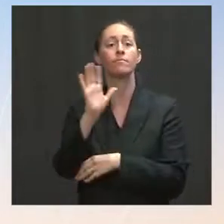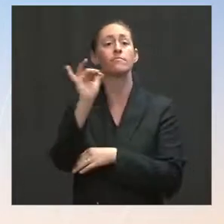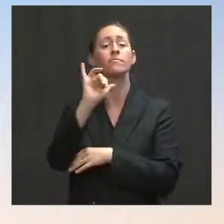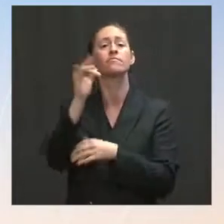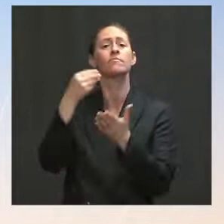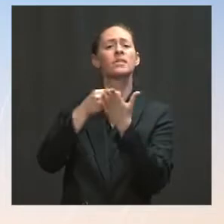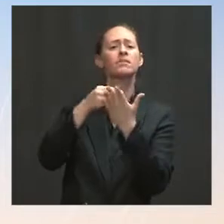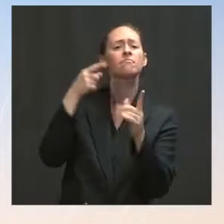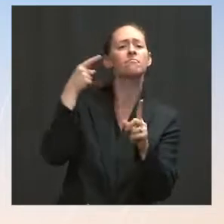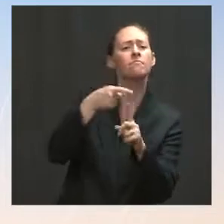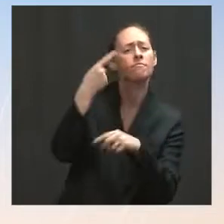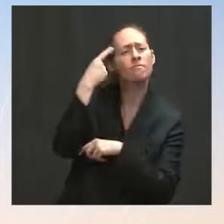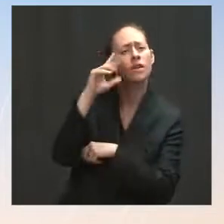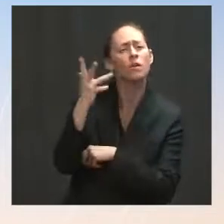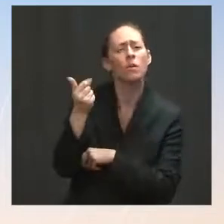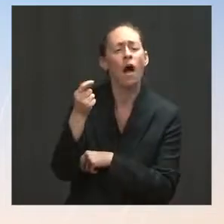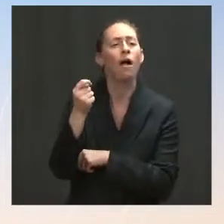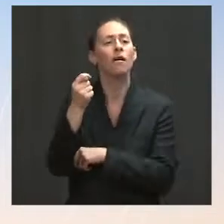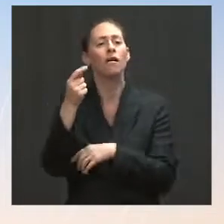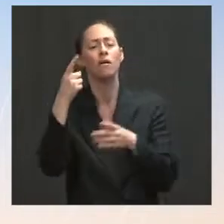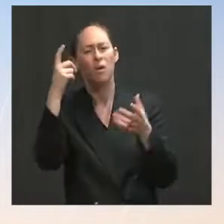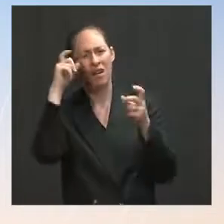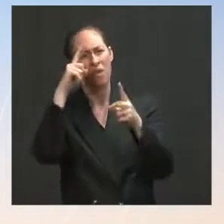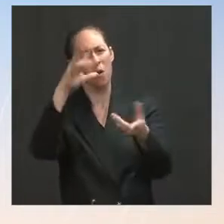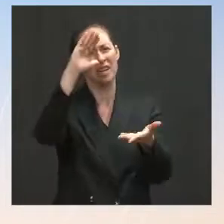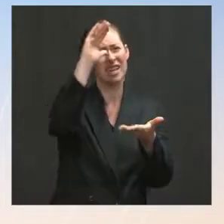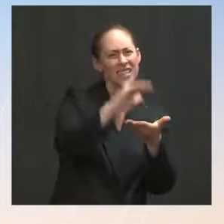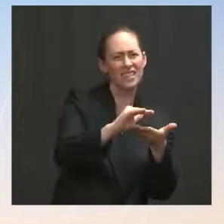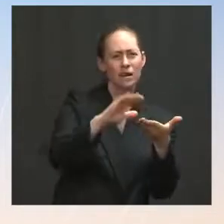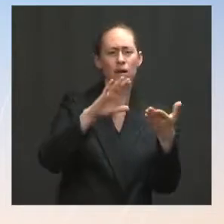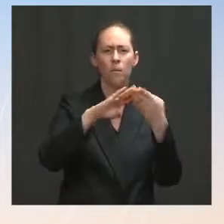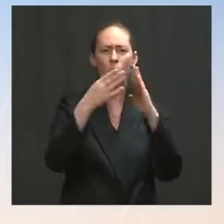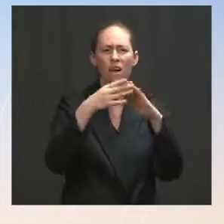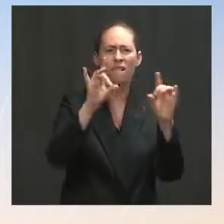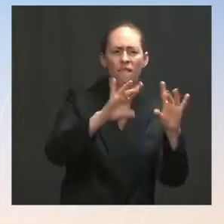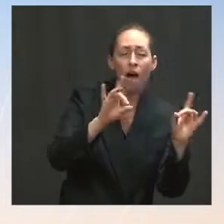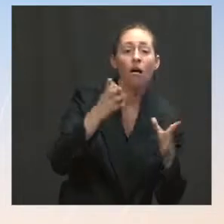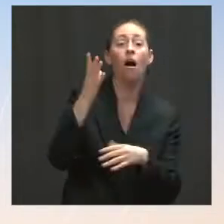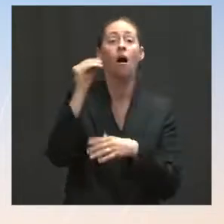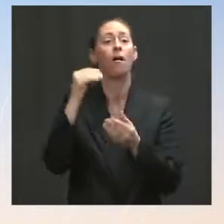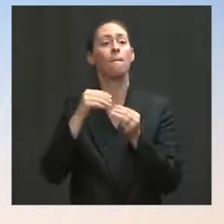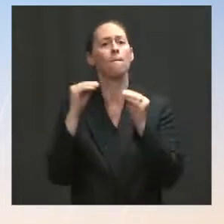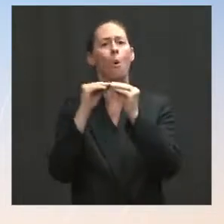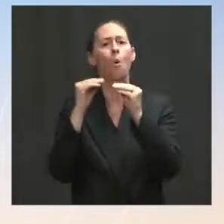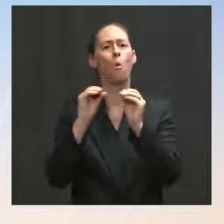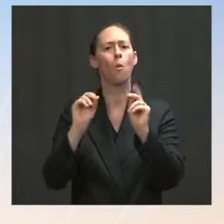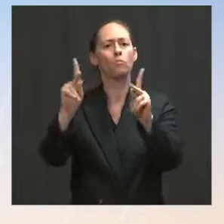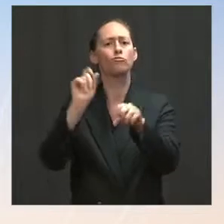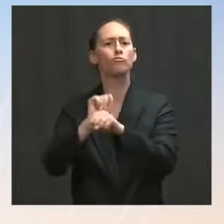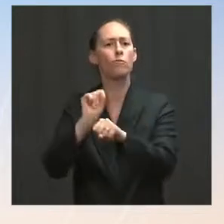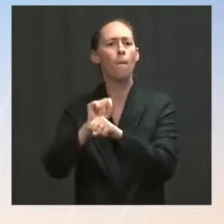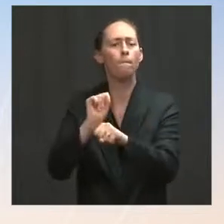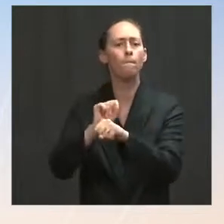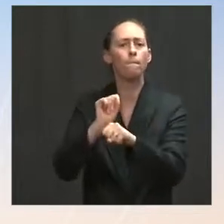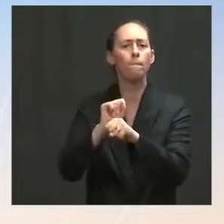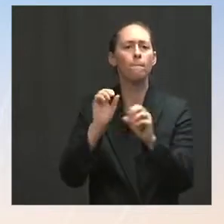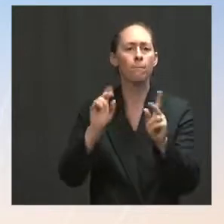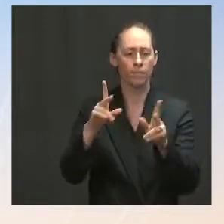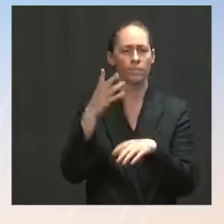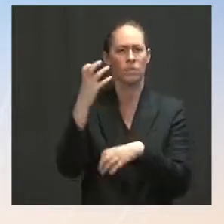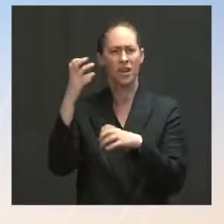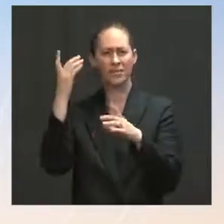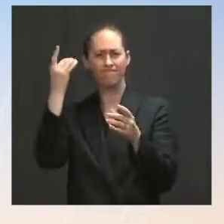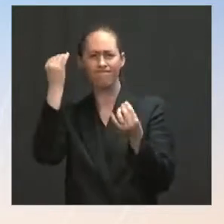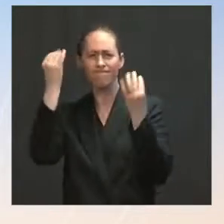programs, summer employment opportunities, and other proven methods to reduce crime. The President will also highlight his strong support for